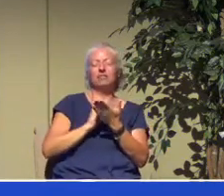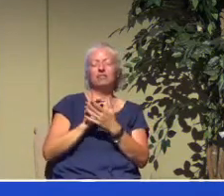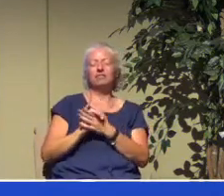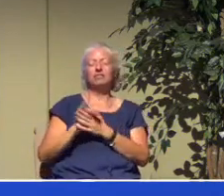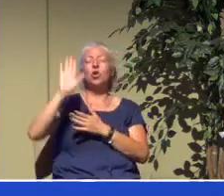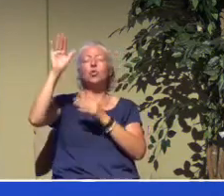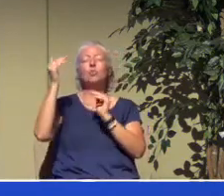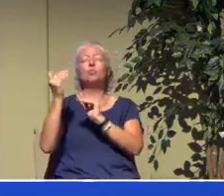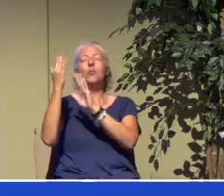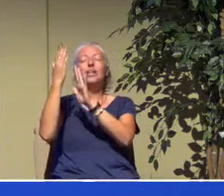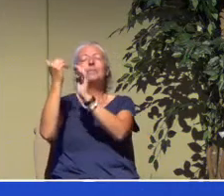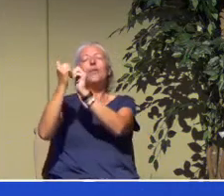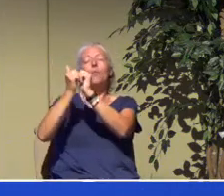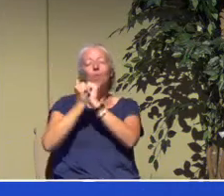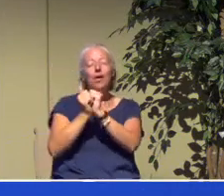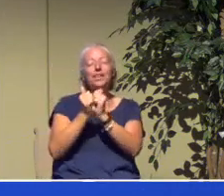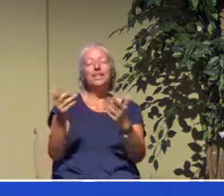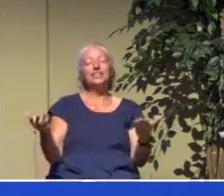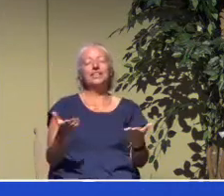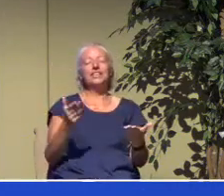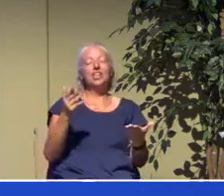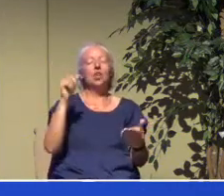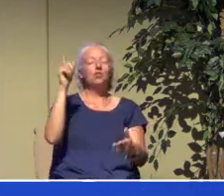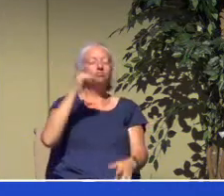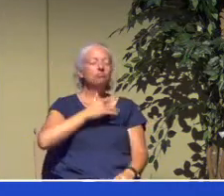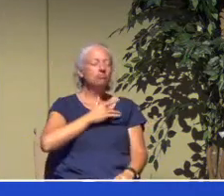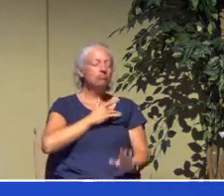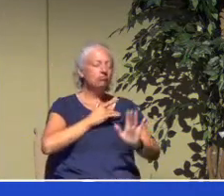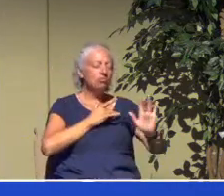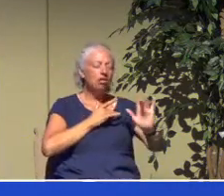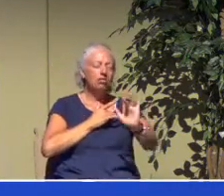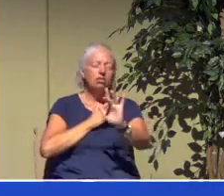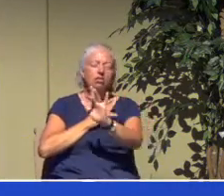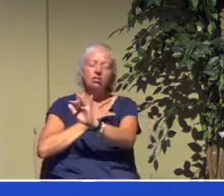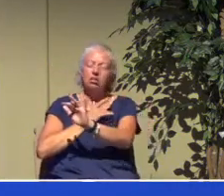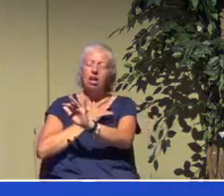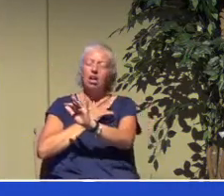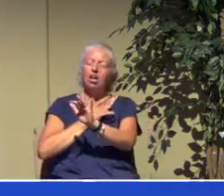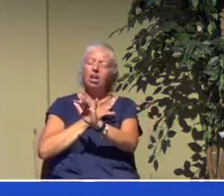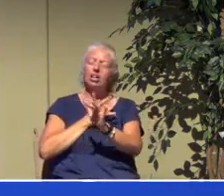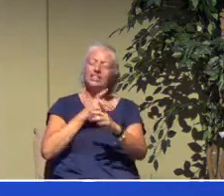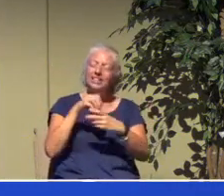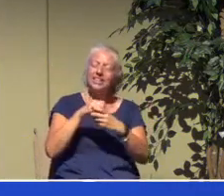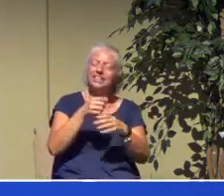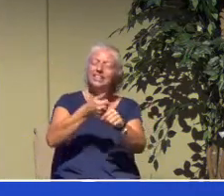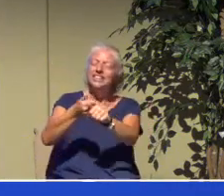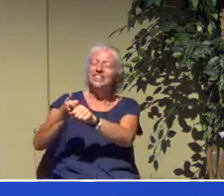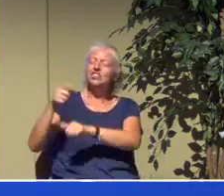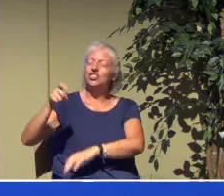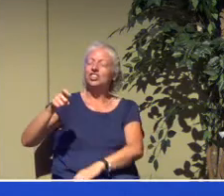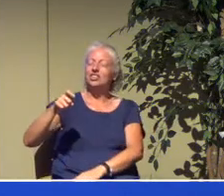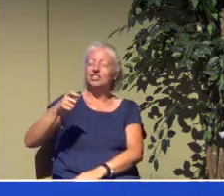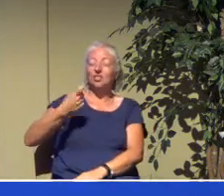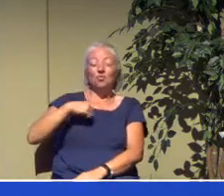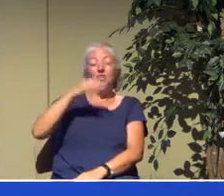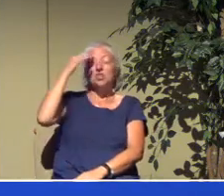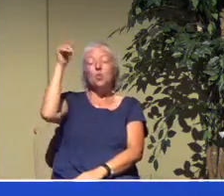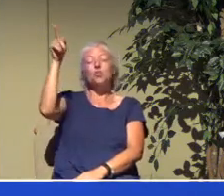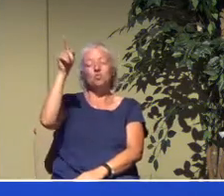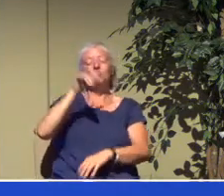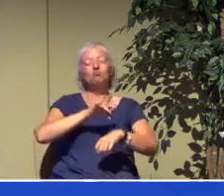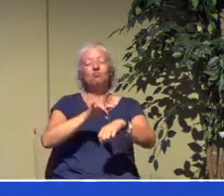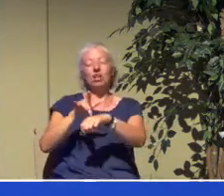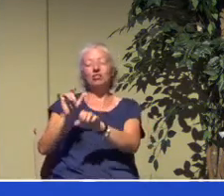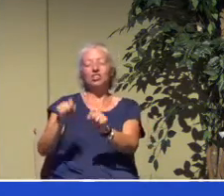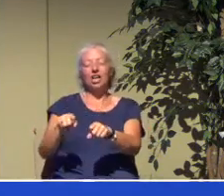you would speak to each one of us where we are at and our needs that where we are at, Lord. And we know that you can do that. And we just thank you